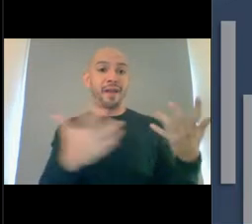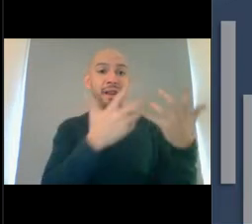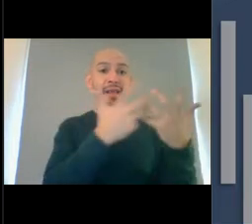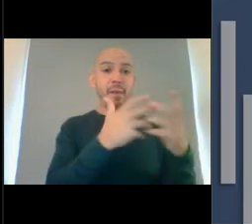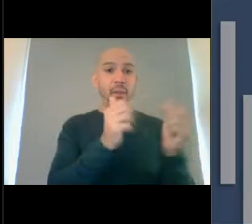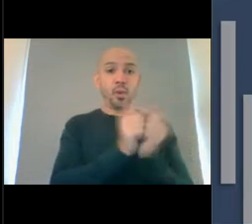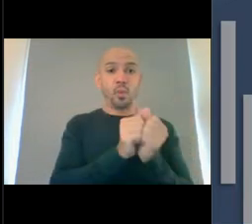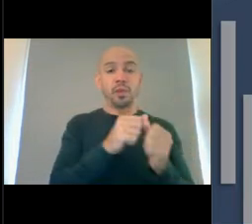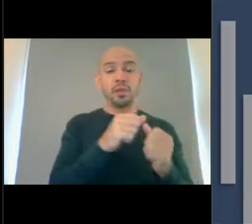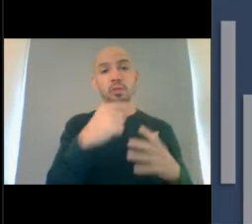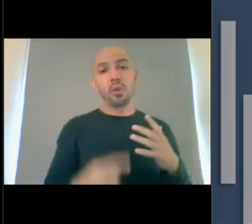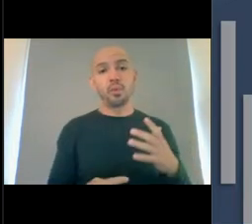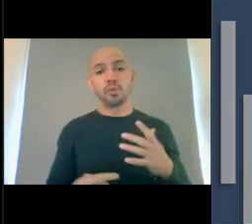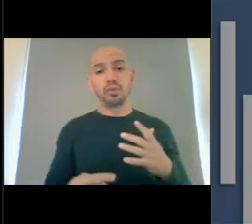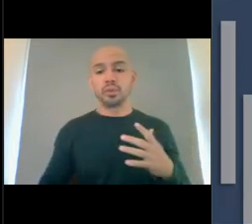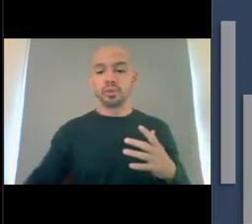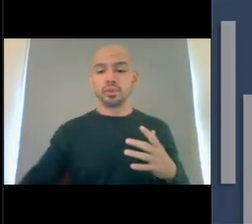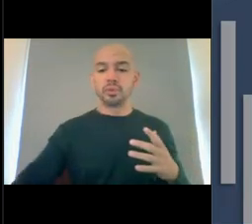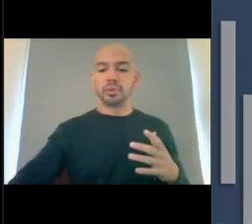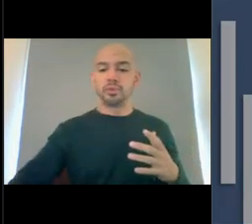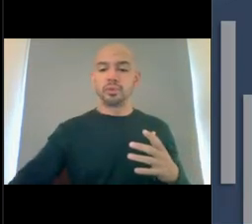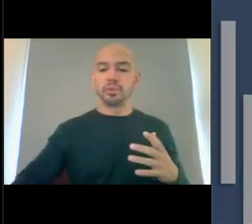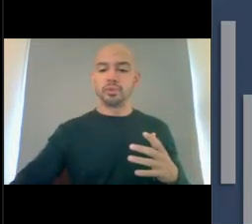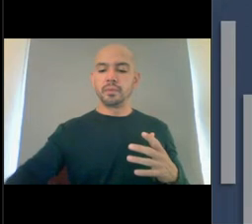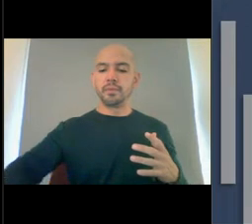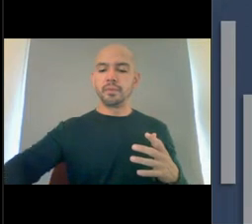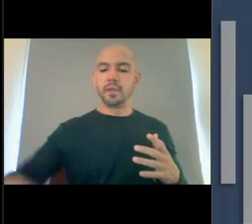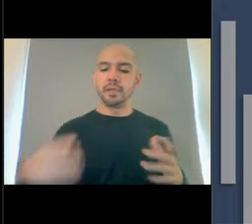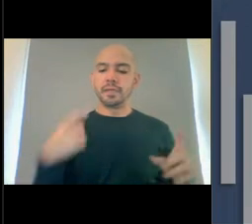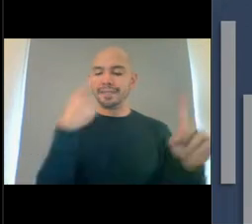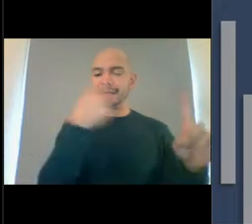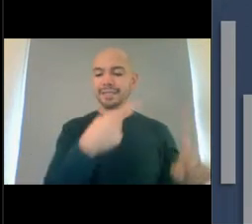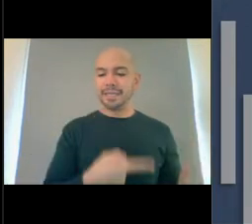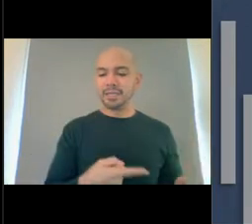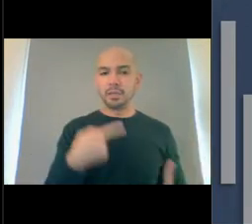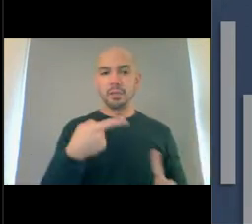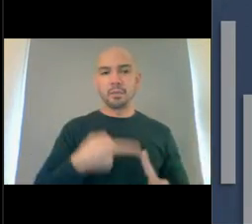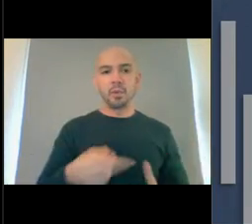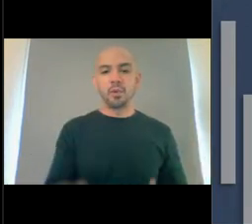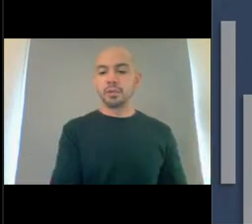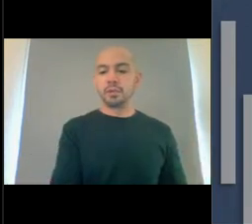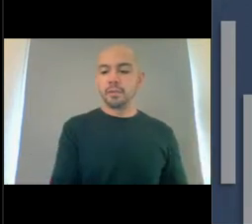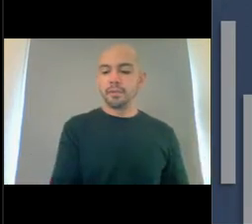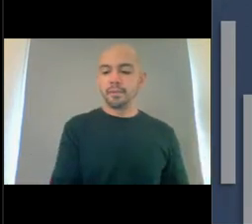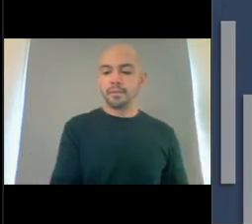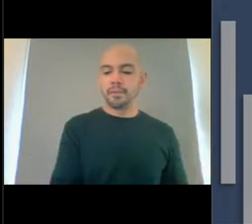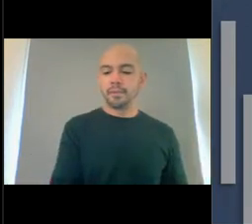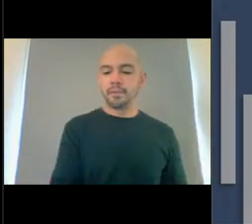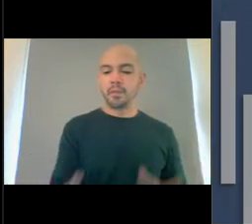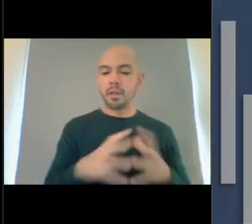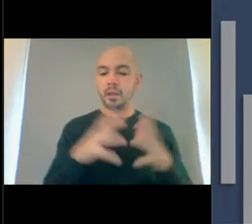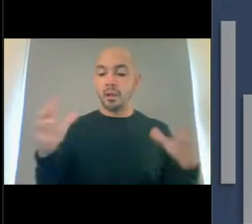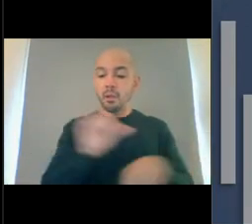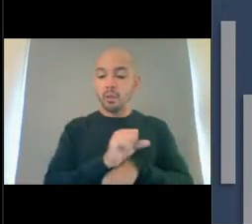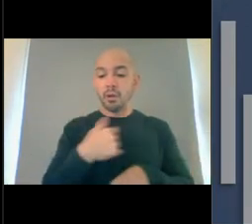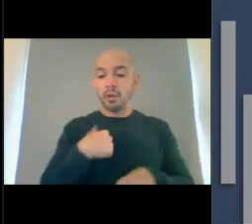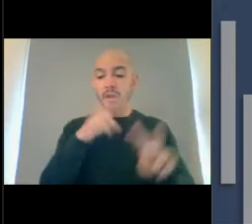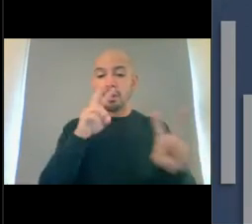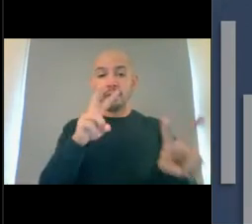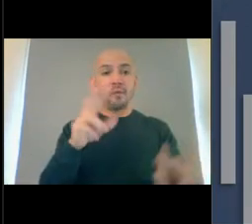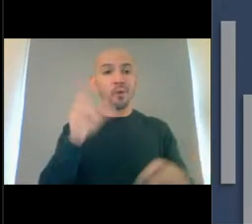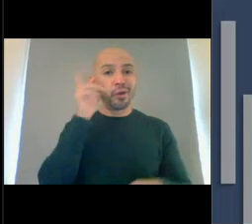those um those destination points so it's going to be a lot of work i look forward to hearing all of your